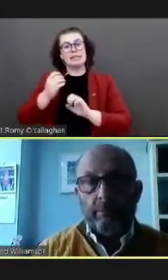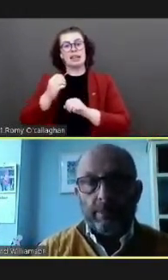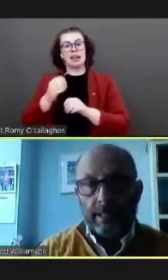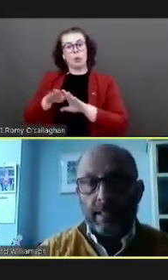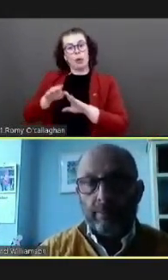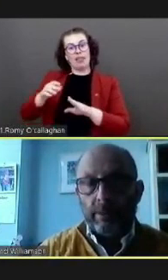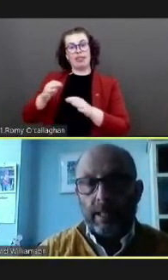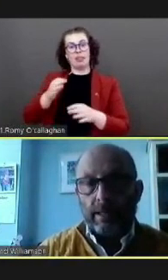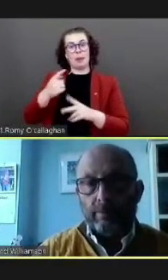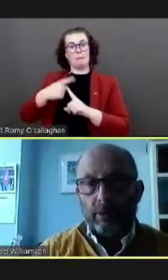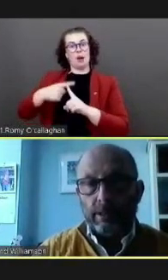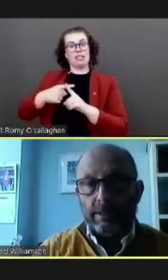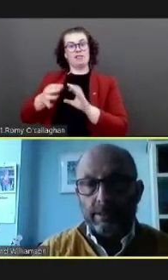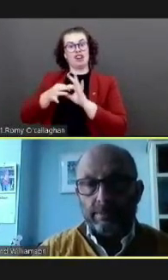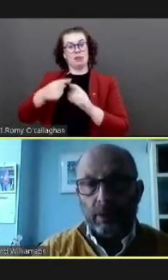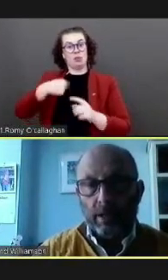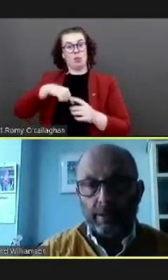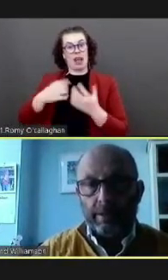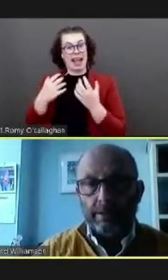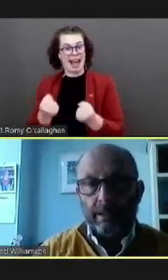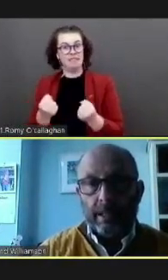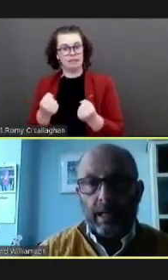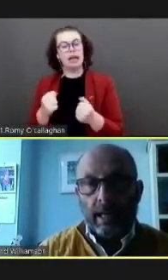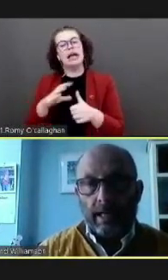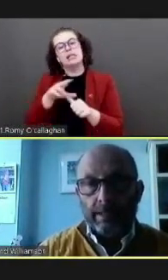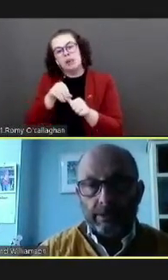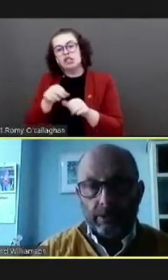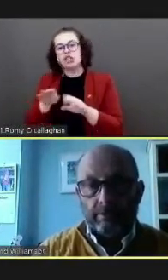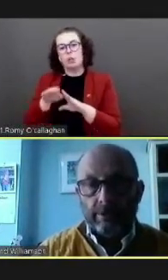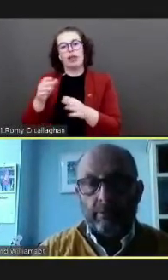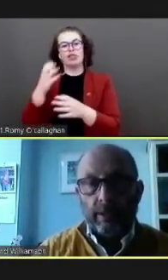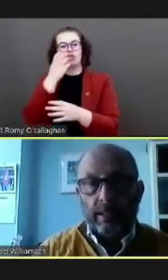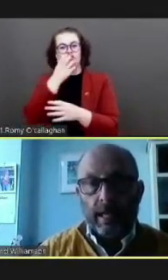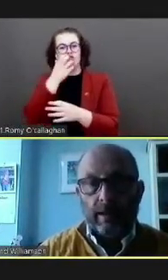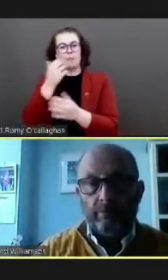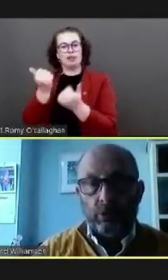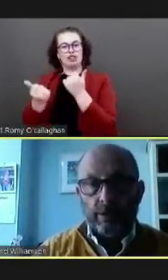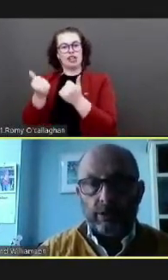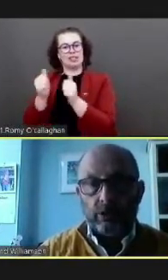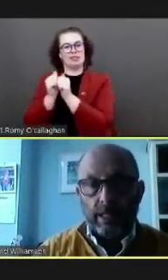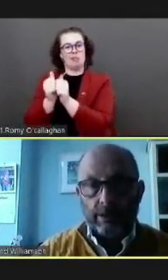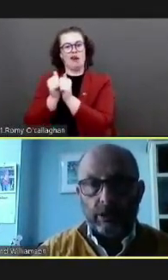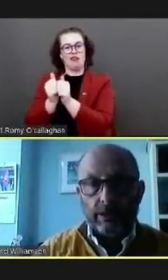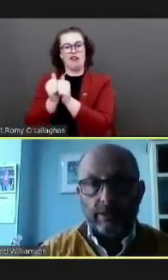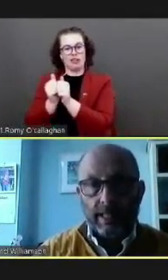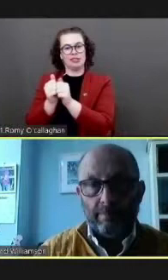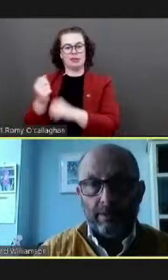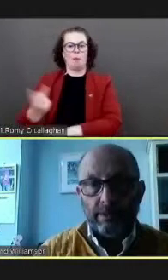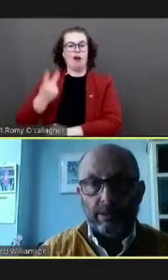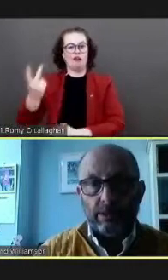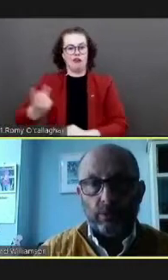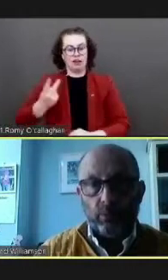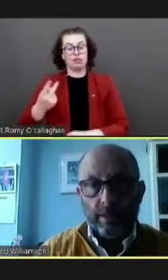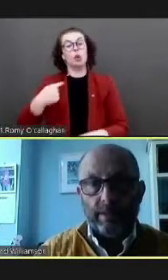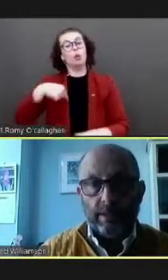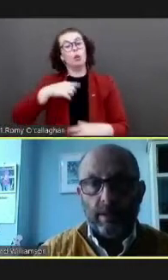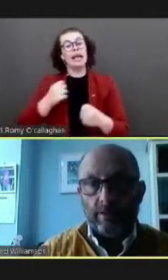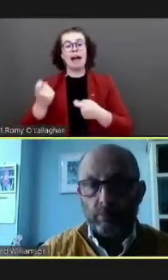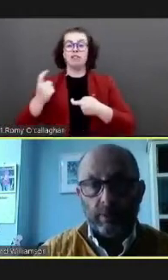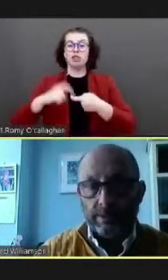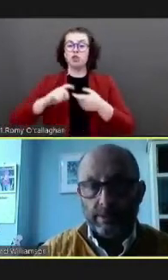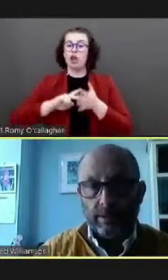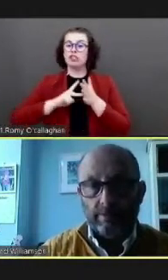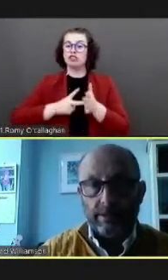agency, particularly with our criminal justice partners. And obviously we have joint strategy statements with